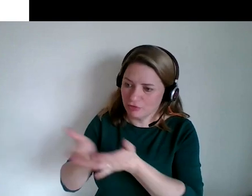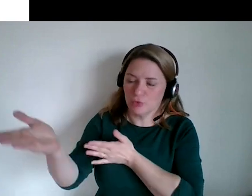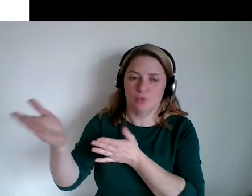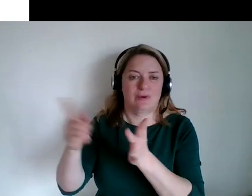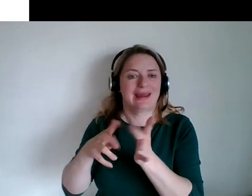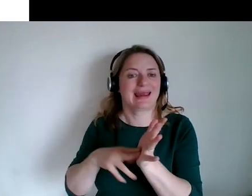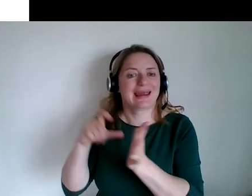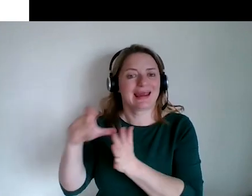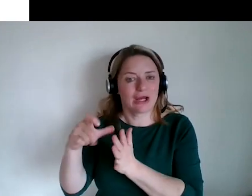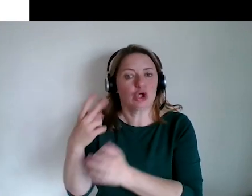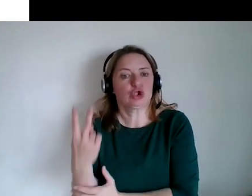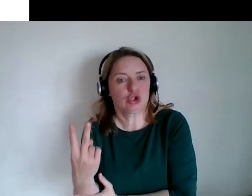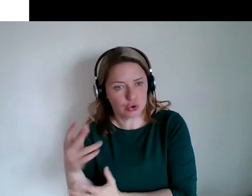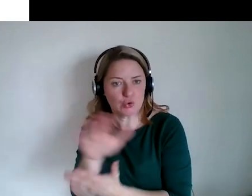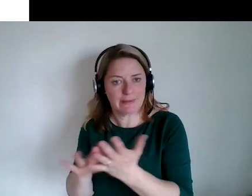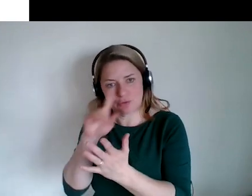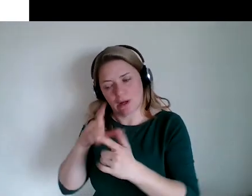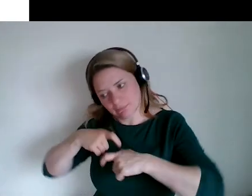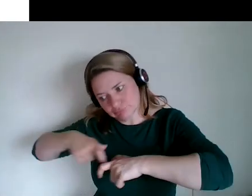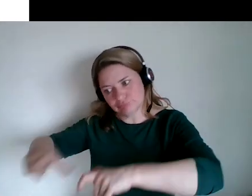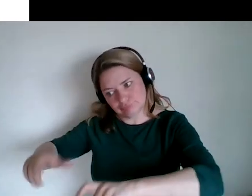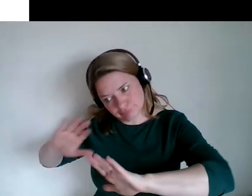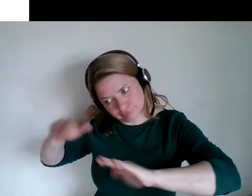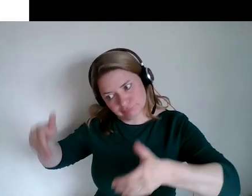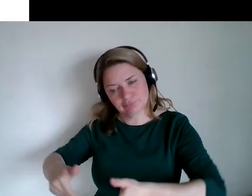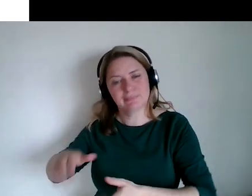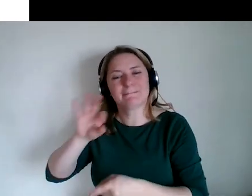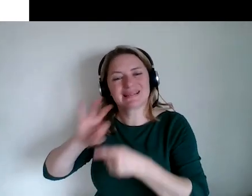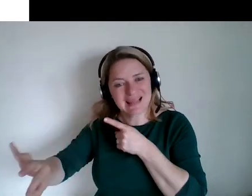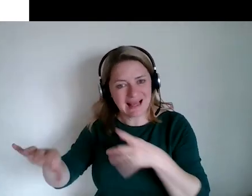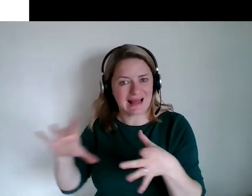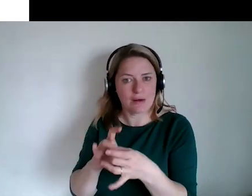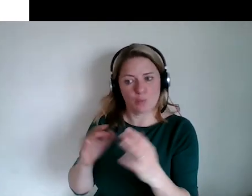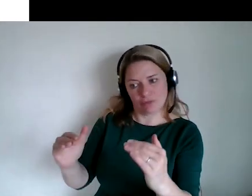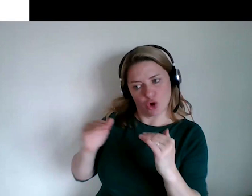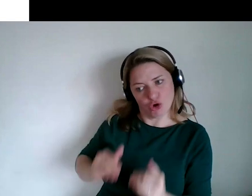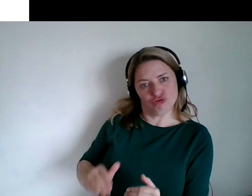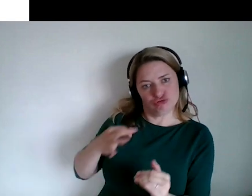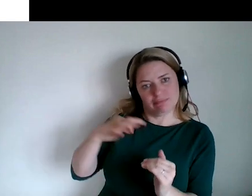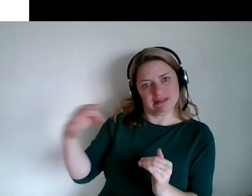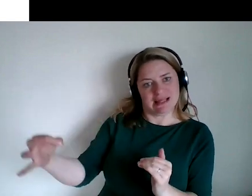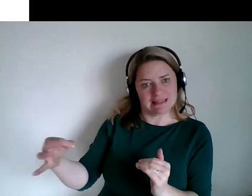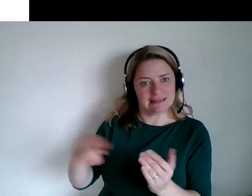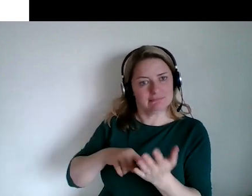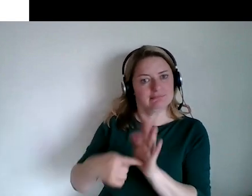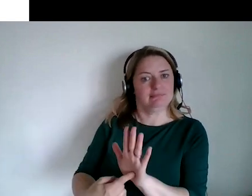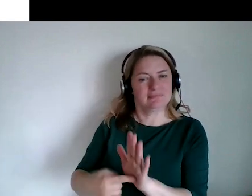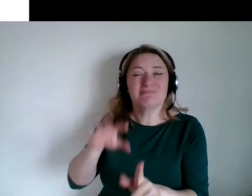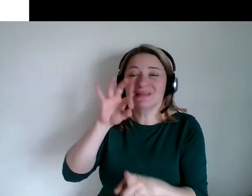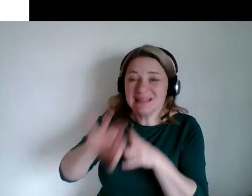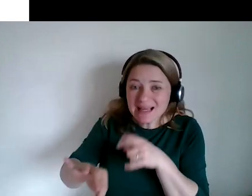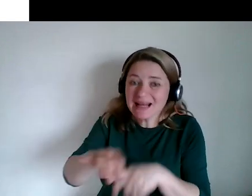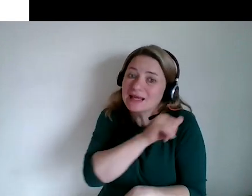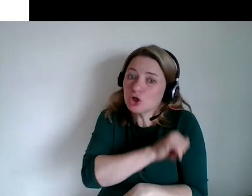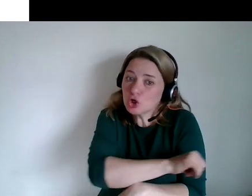a focus on supporting entry to clinical education on particular underrepresented professional groups, especially